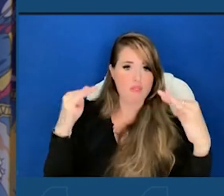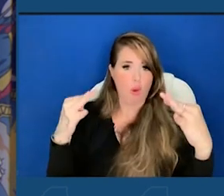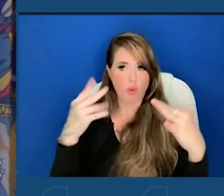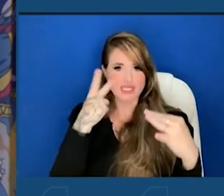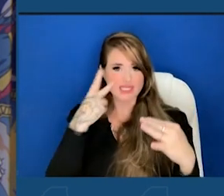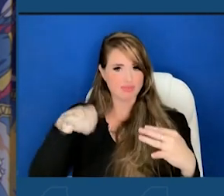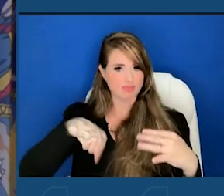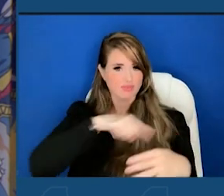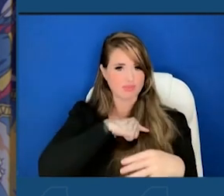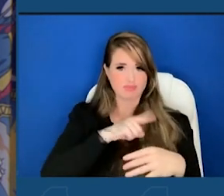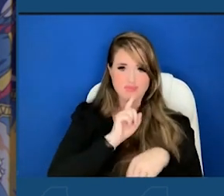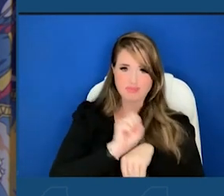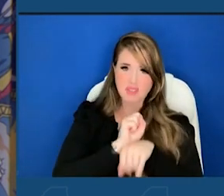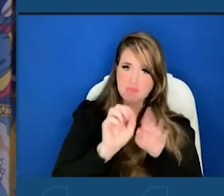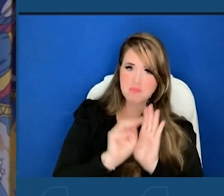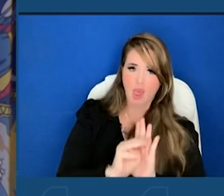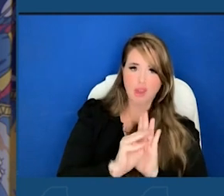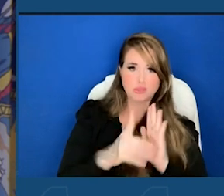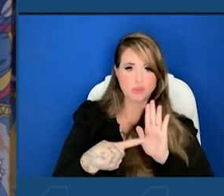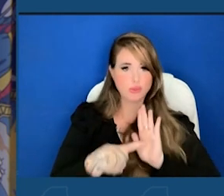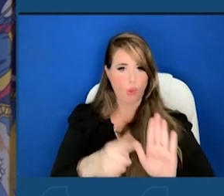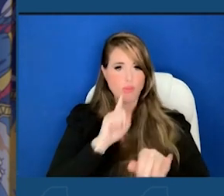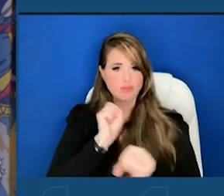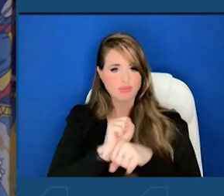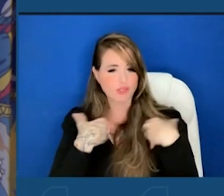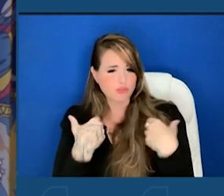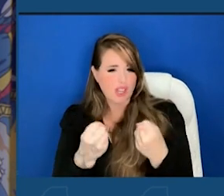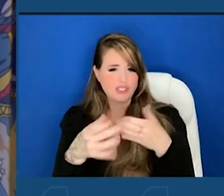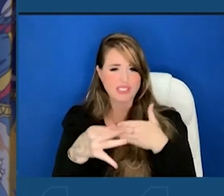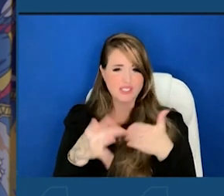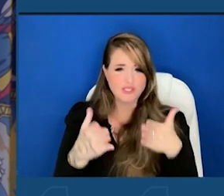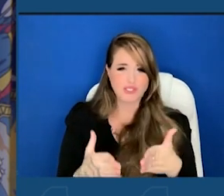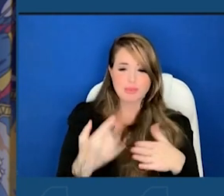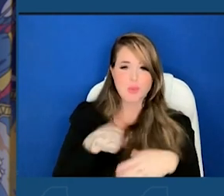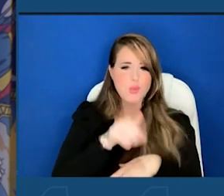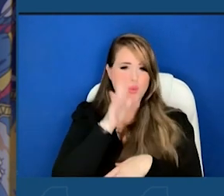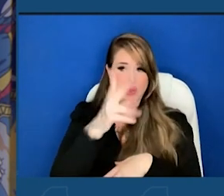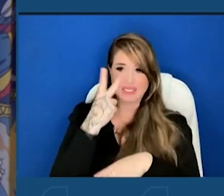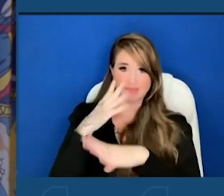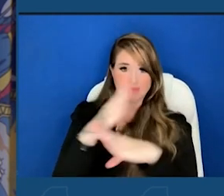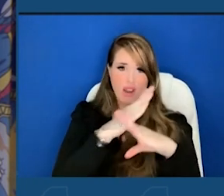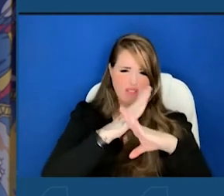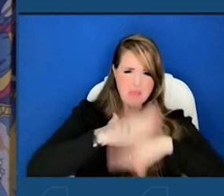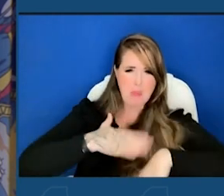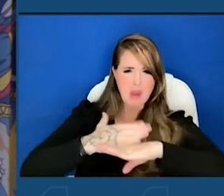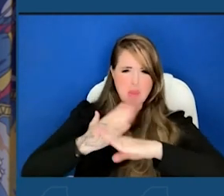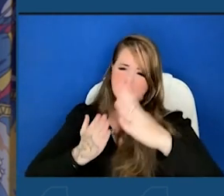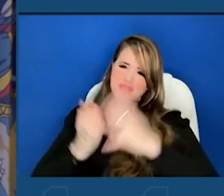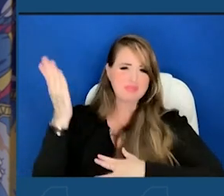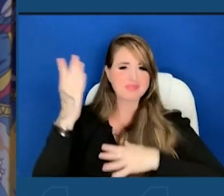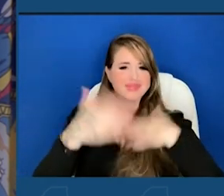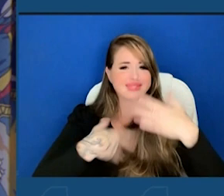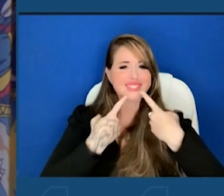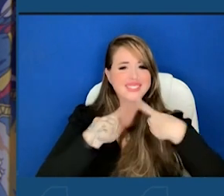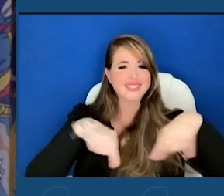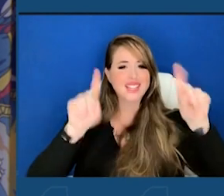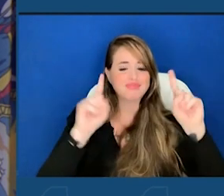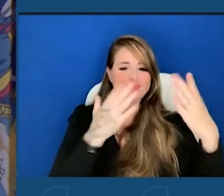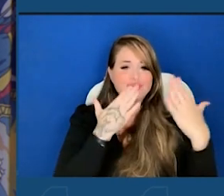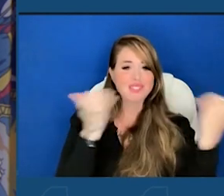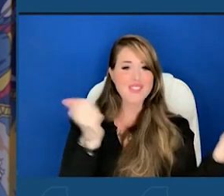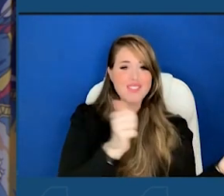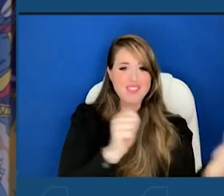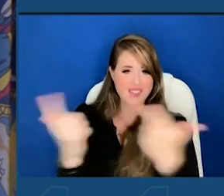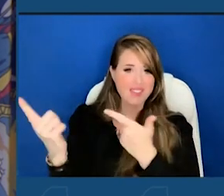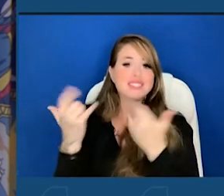what courageous leadership looks like, and we will break through any barriers that come before us. So thank you, everyone. And with that, I'd like to introduce